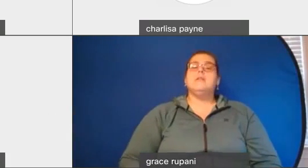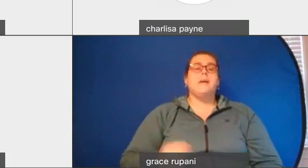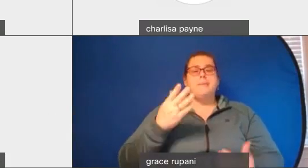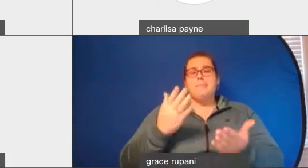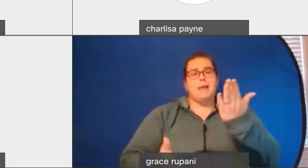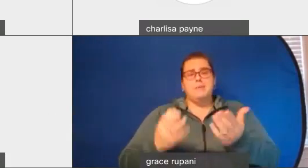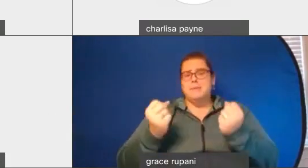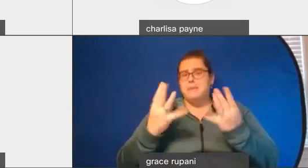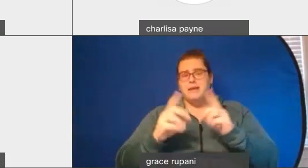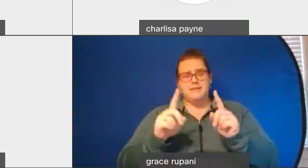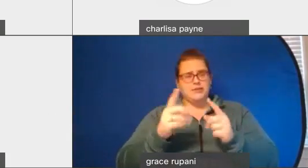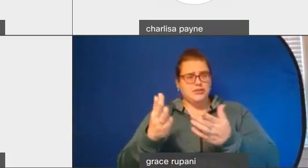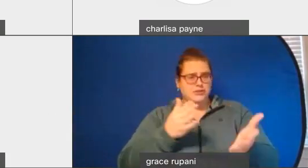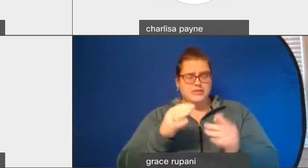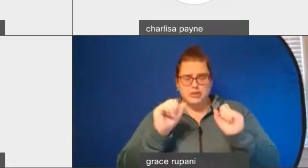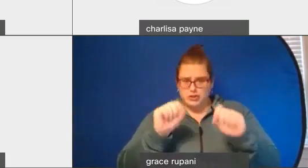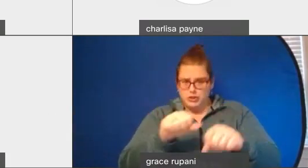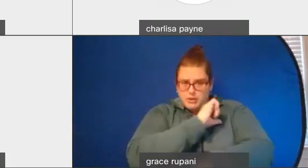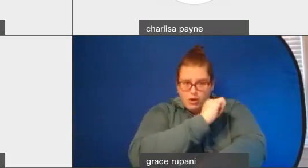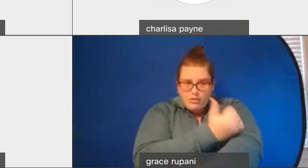paid through a retainer payment prior to that date.